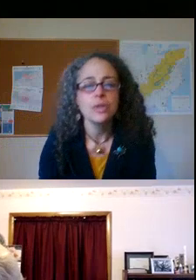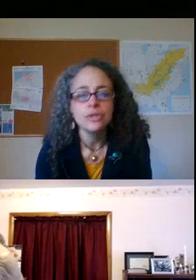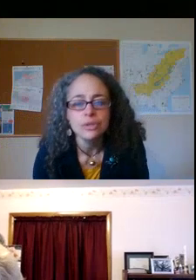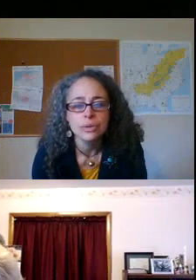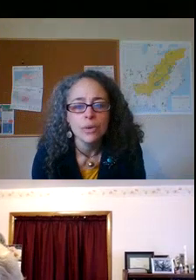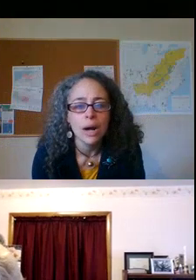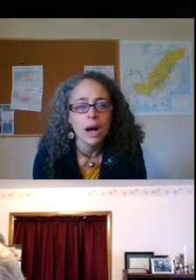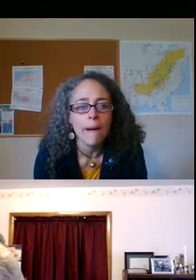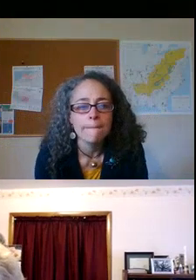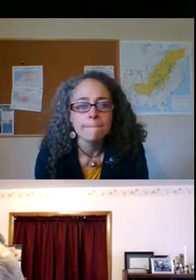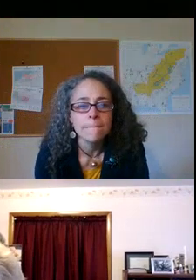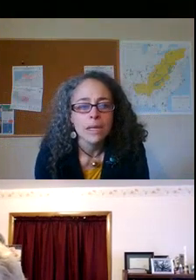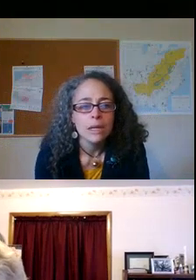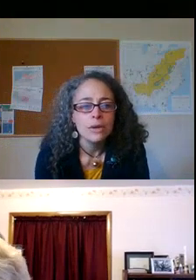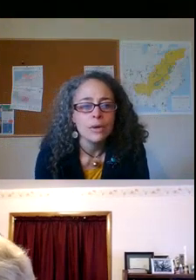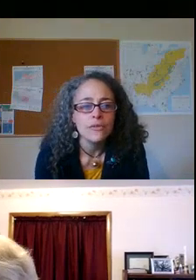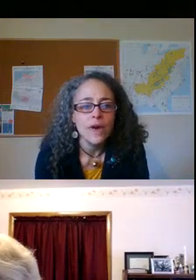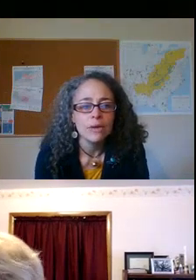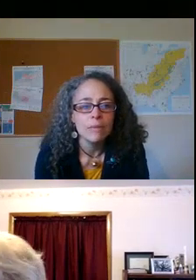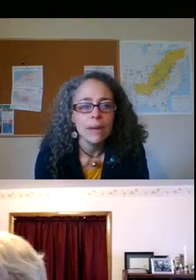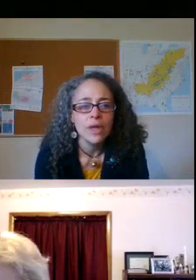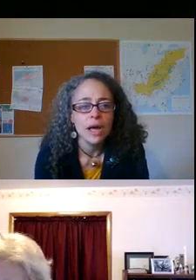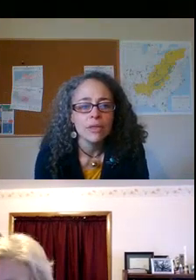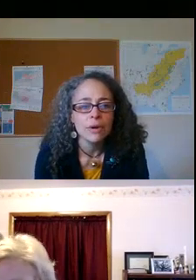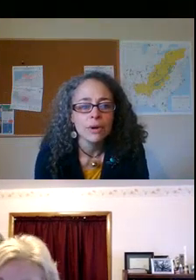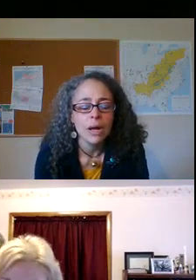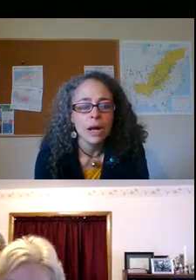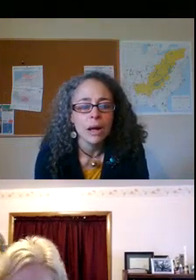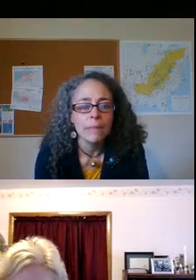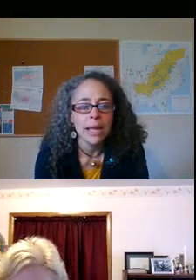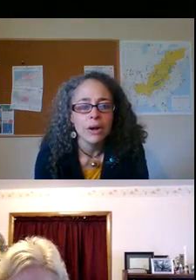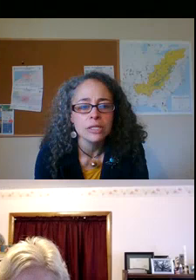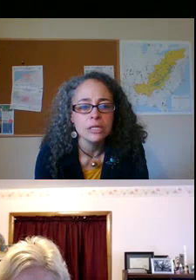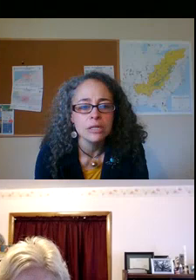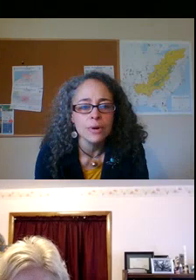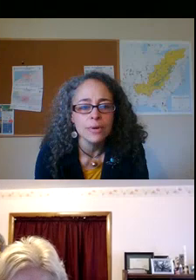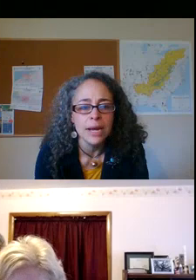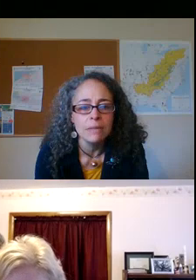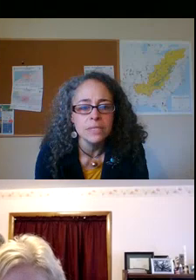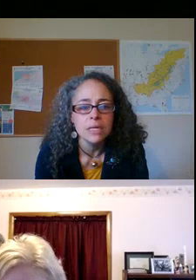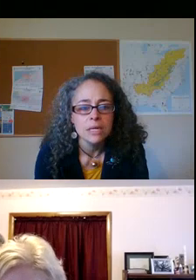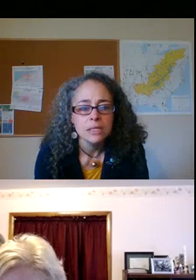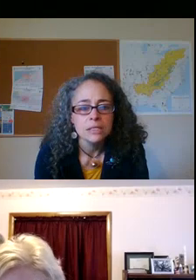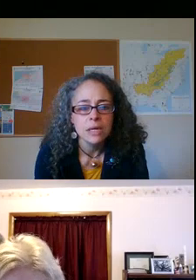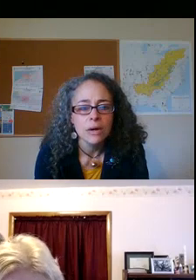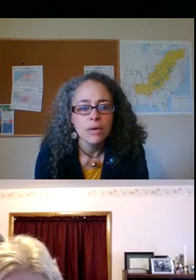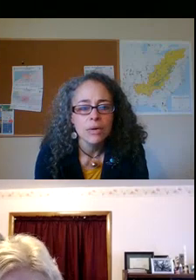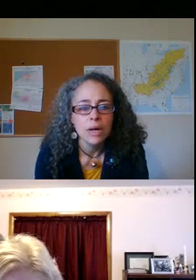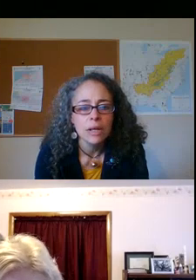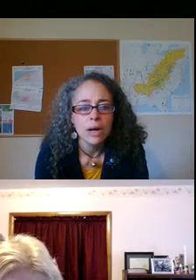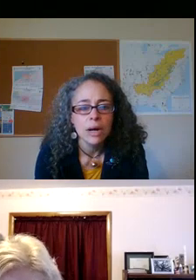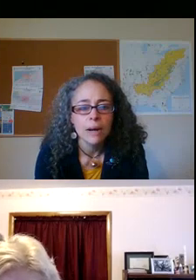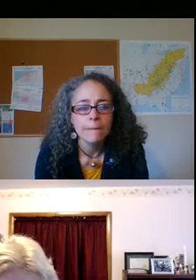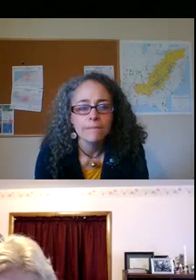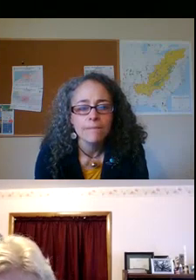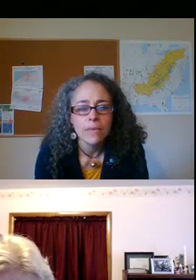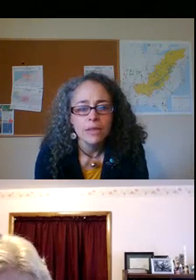And I just want to notify you about the other ARC programs.